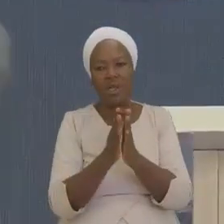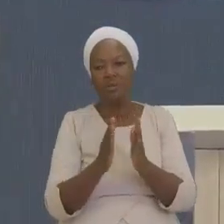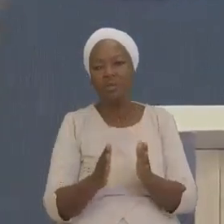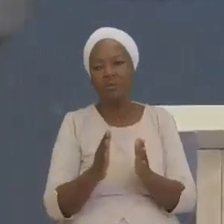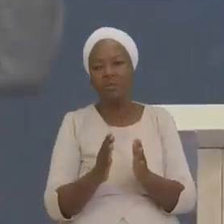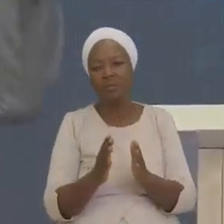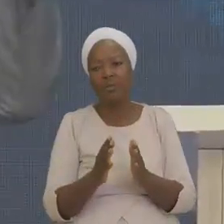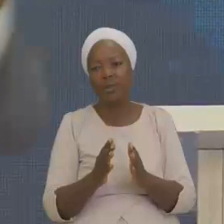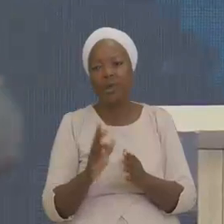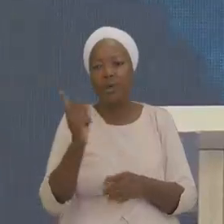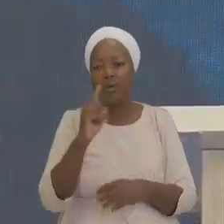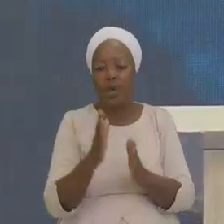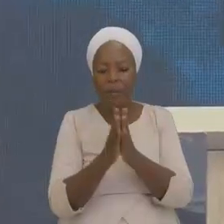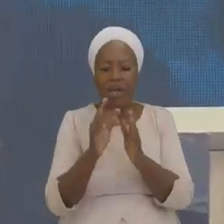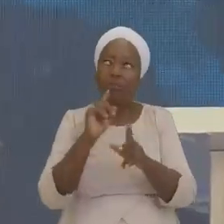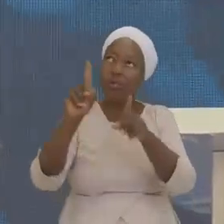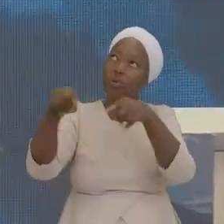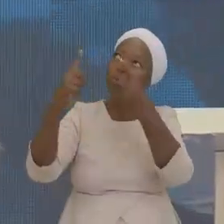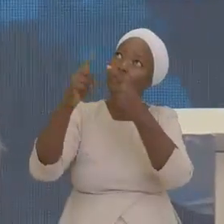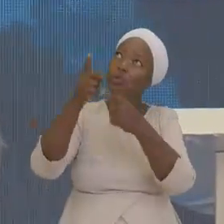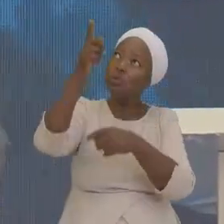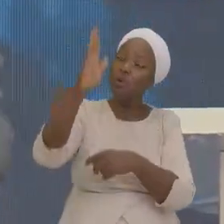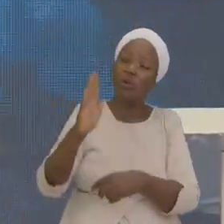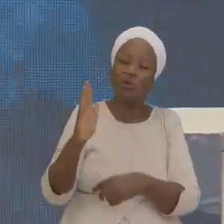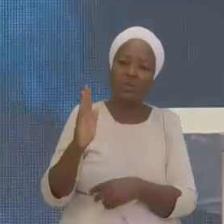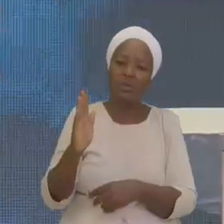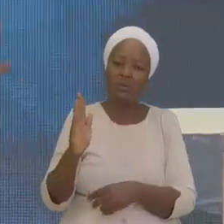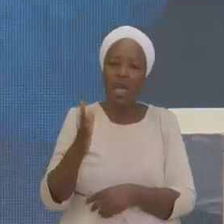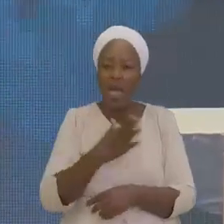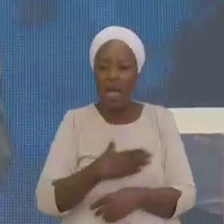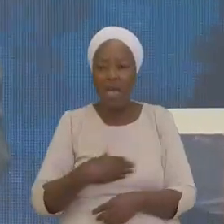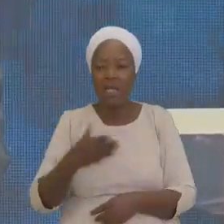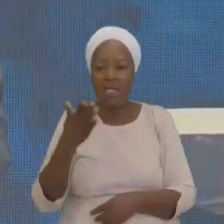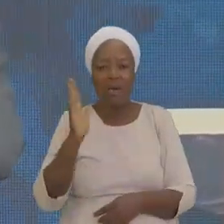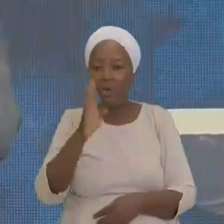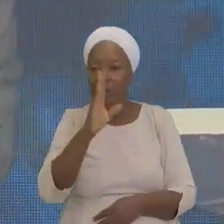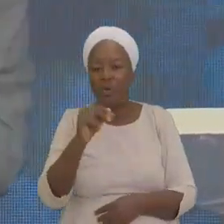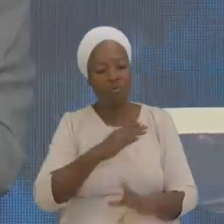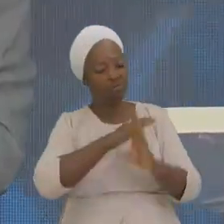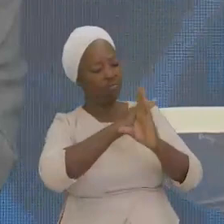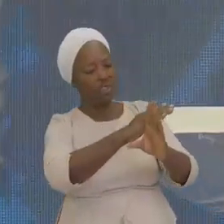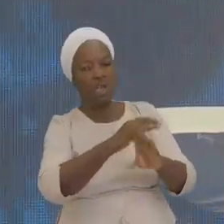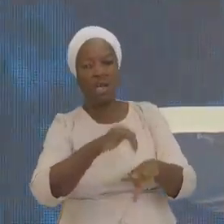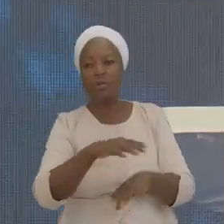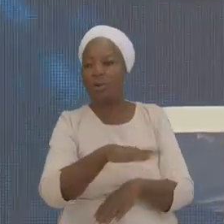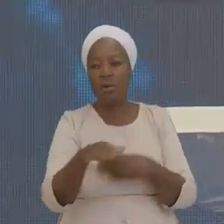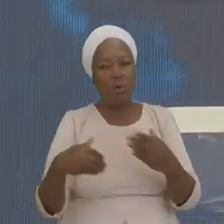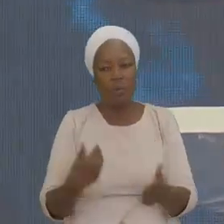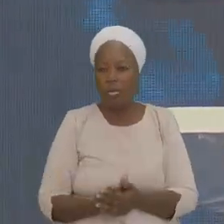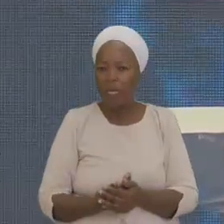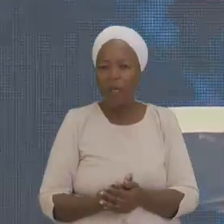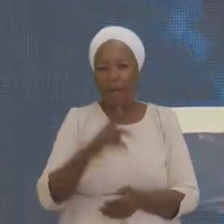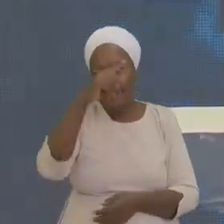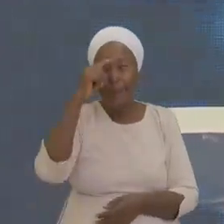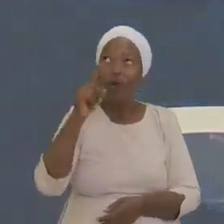where prayer will ascend unto God, and there will be no hindrance at all, because it's